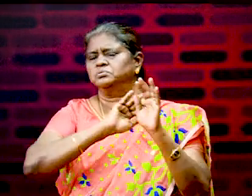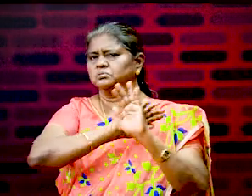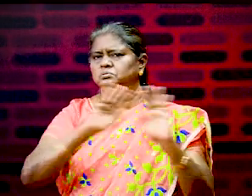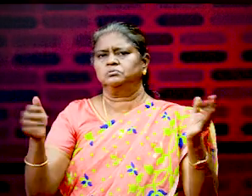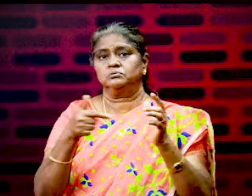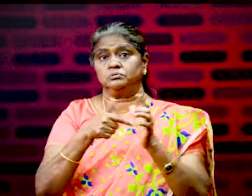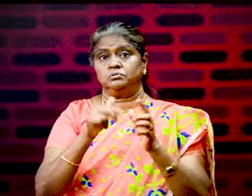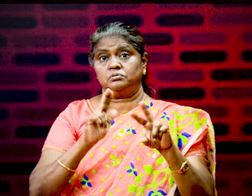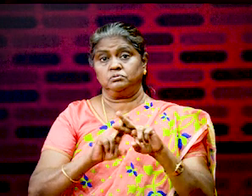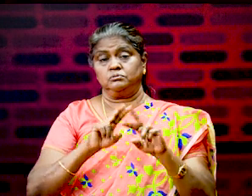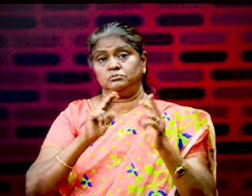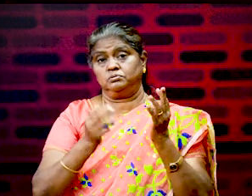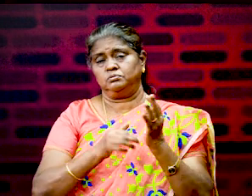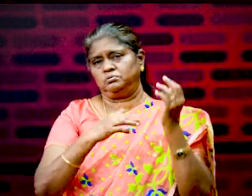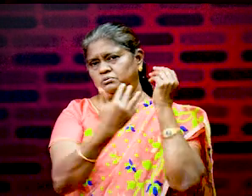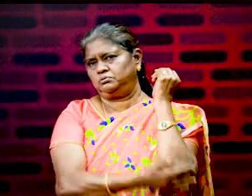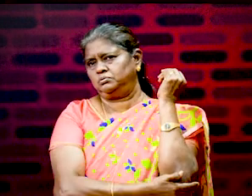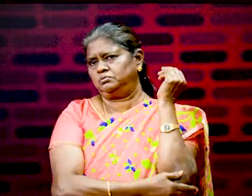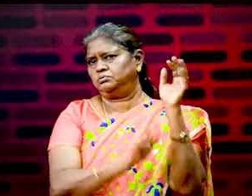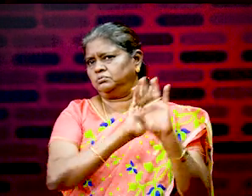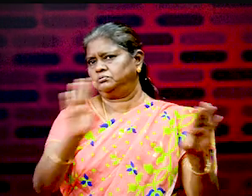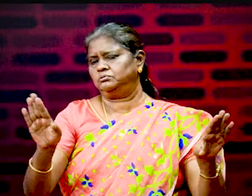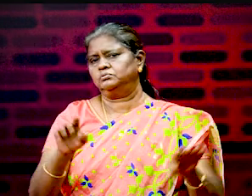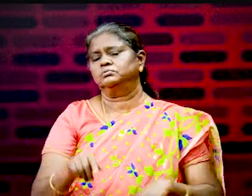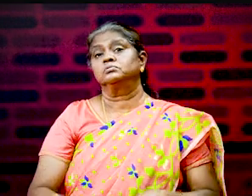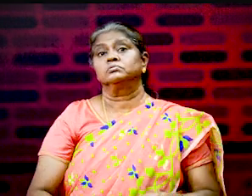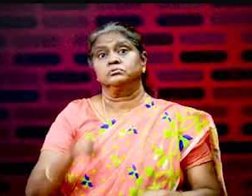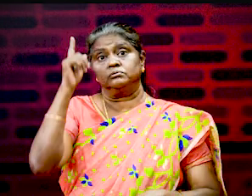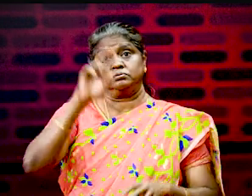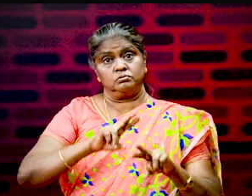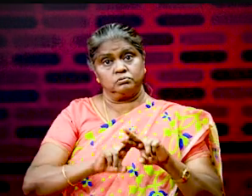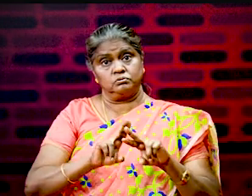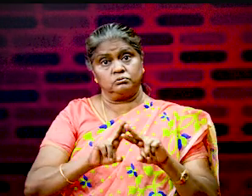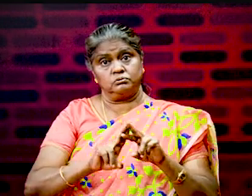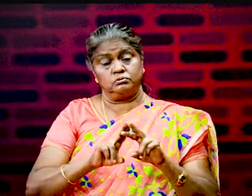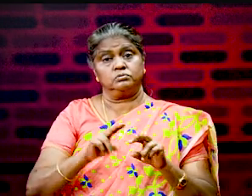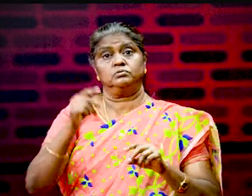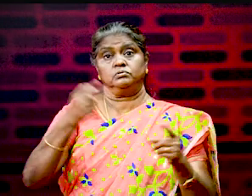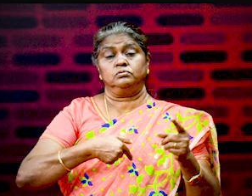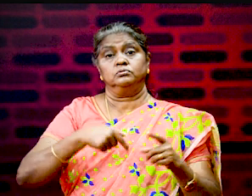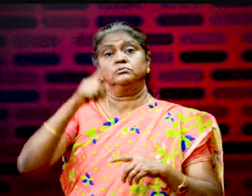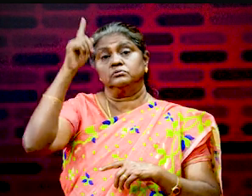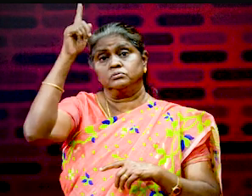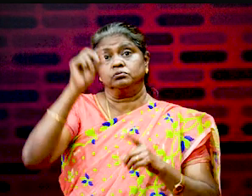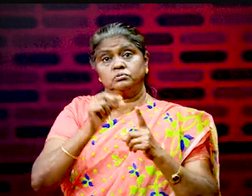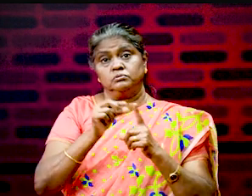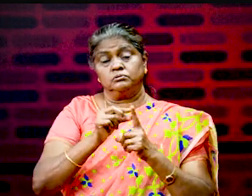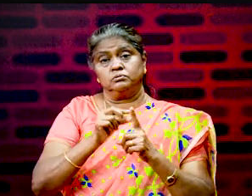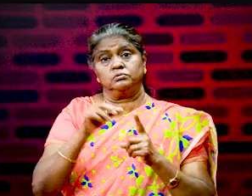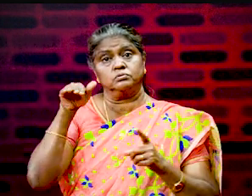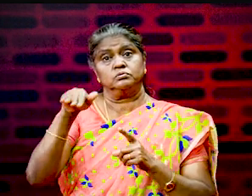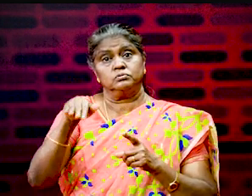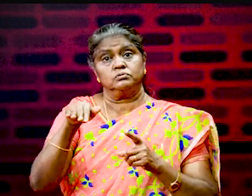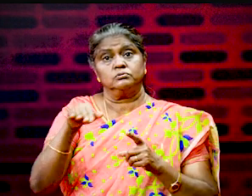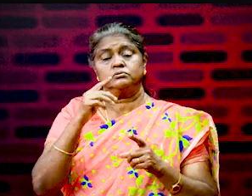Zacharias, he says in Zechariah chapter 12 verse 7, the Lord will save the tents of Judah first, so that